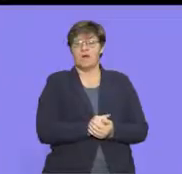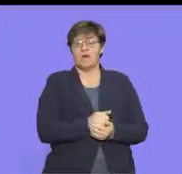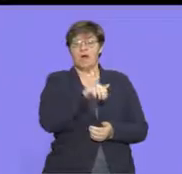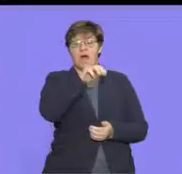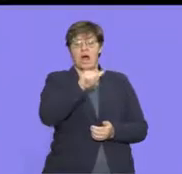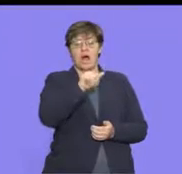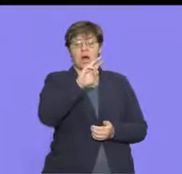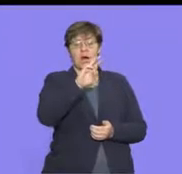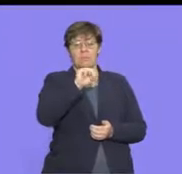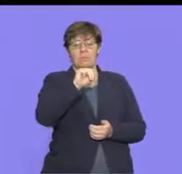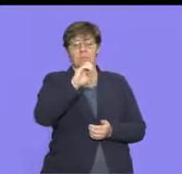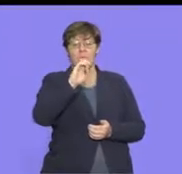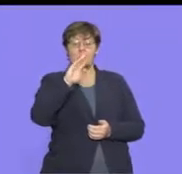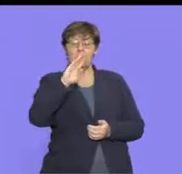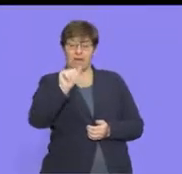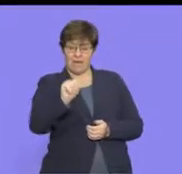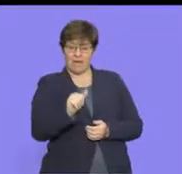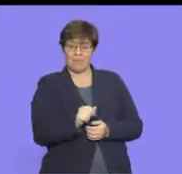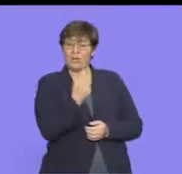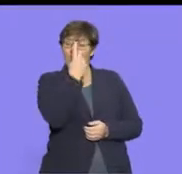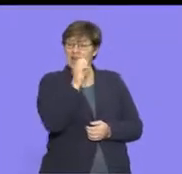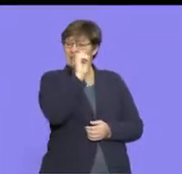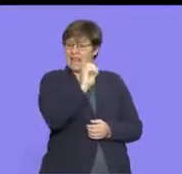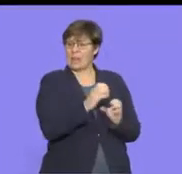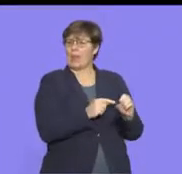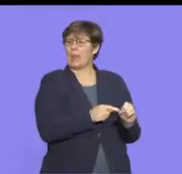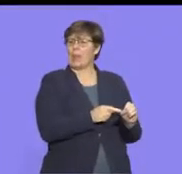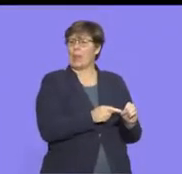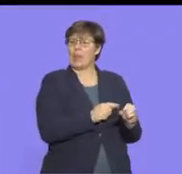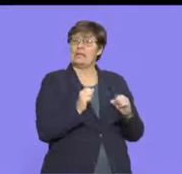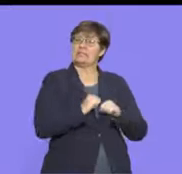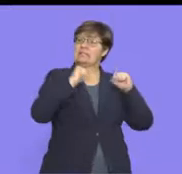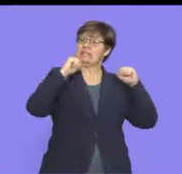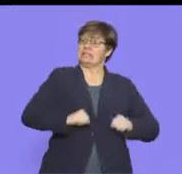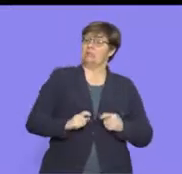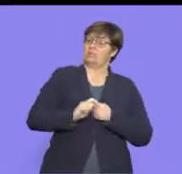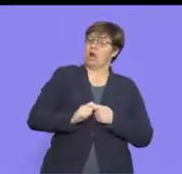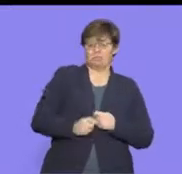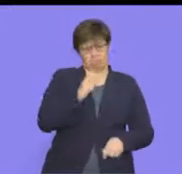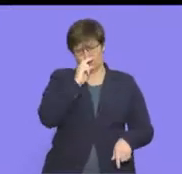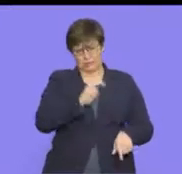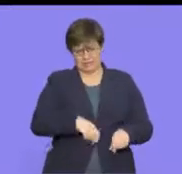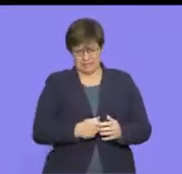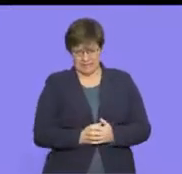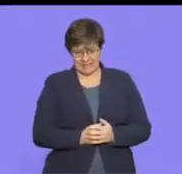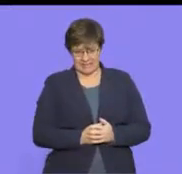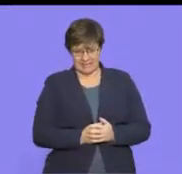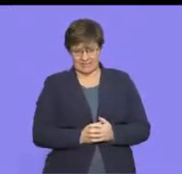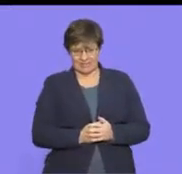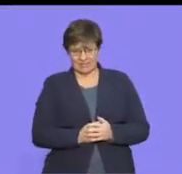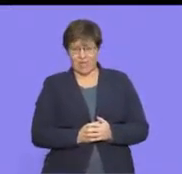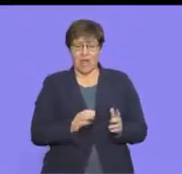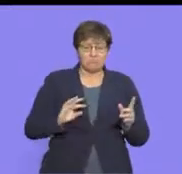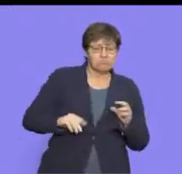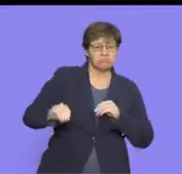amoeba. It's a single cell, and it's really small, and it doesn't need to have this transport system. It